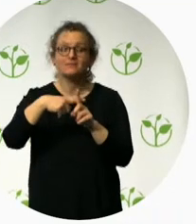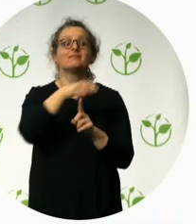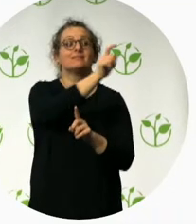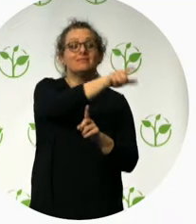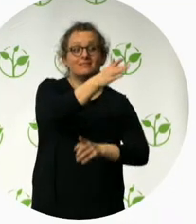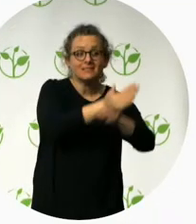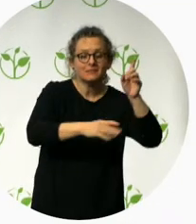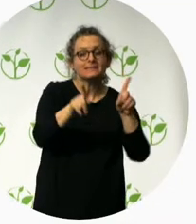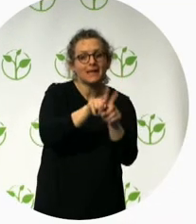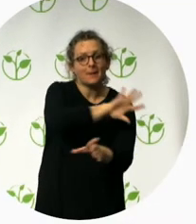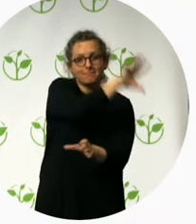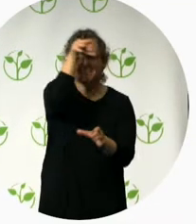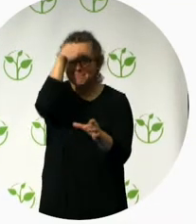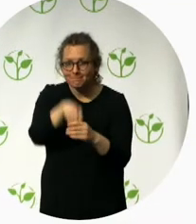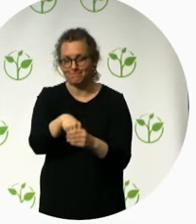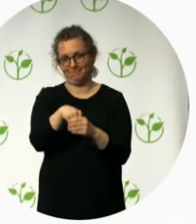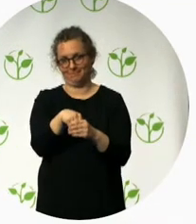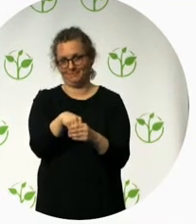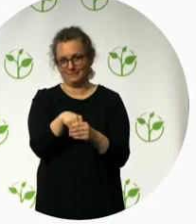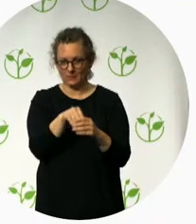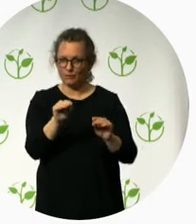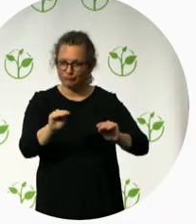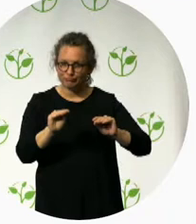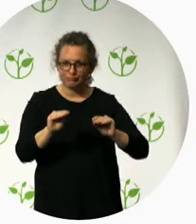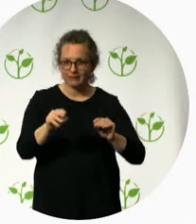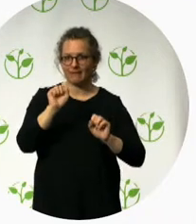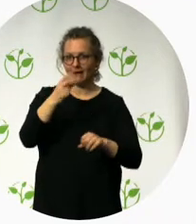We can see two pictures. One